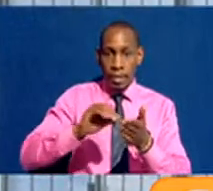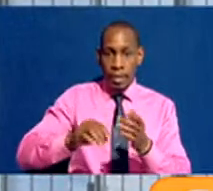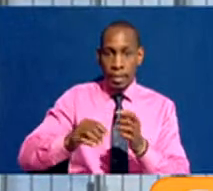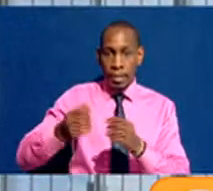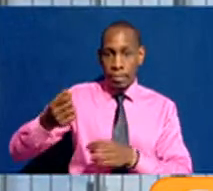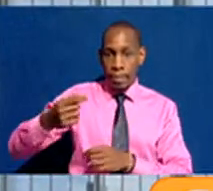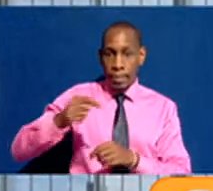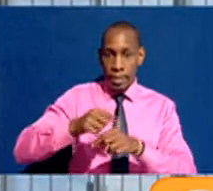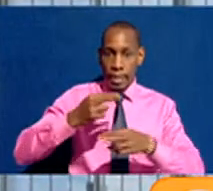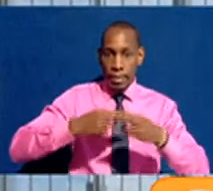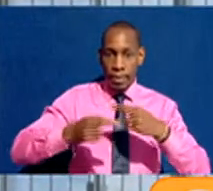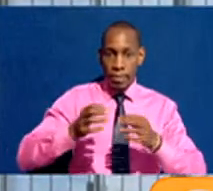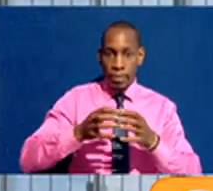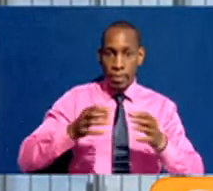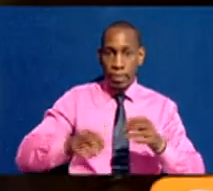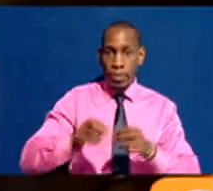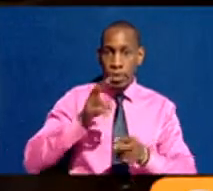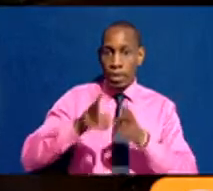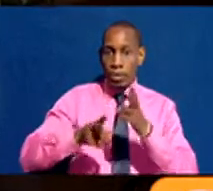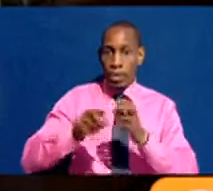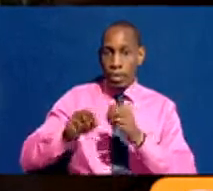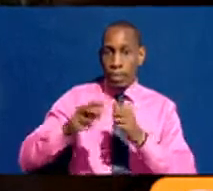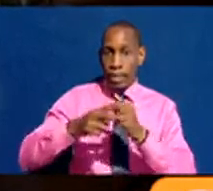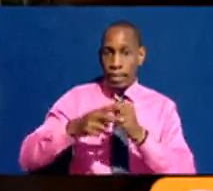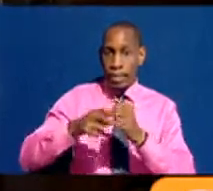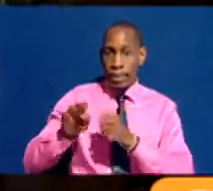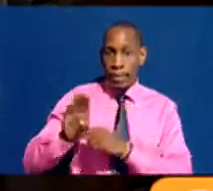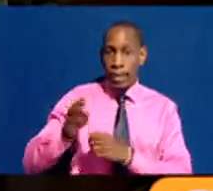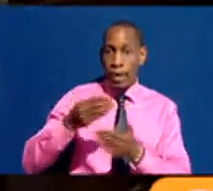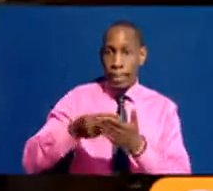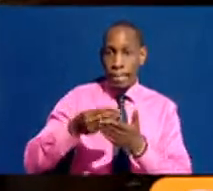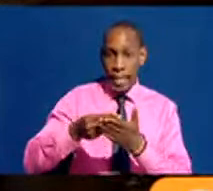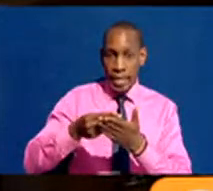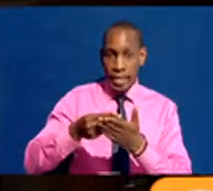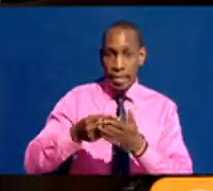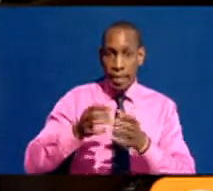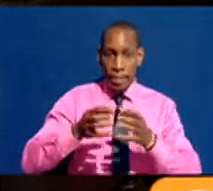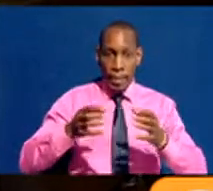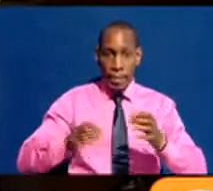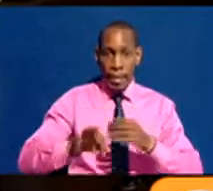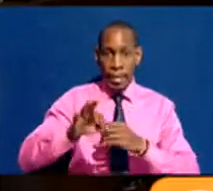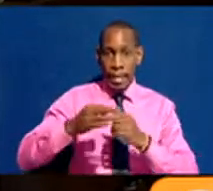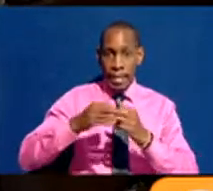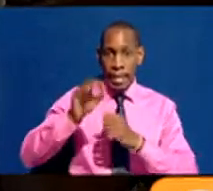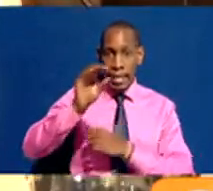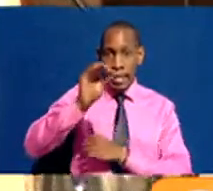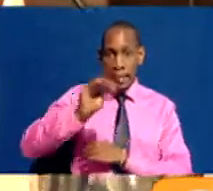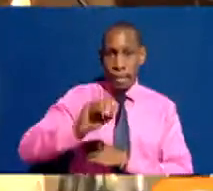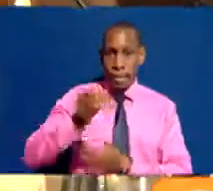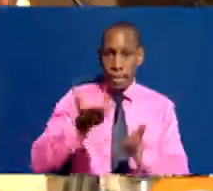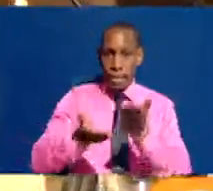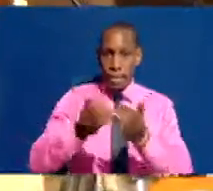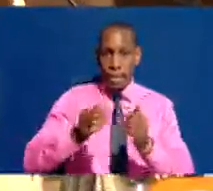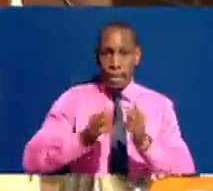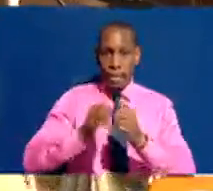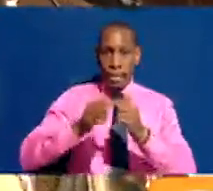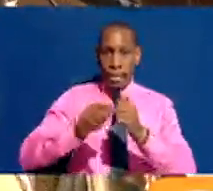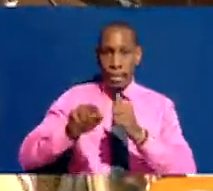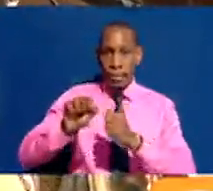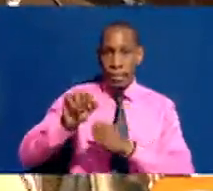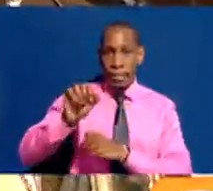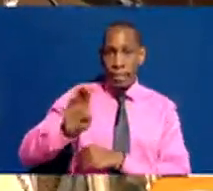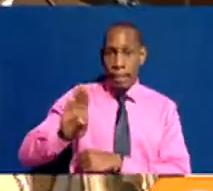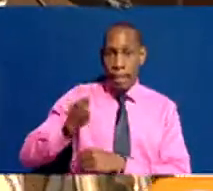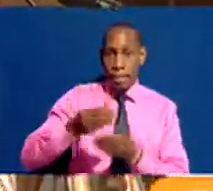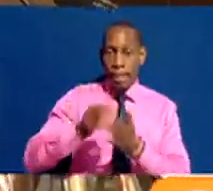under review rose to 22.7 billion Kenya shillings, rising 38% compared to 16.5